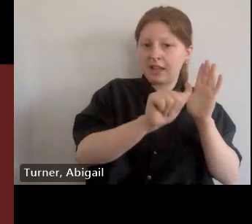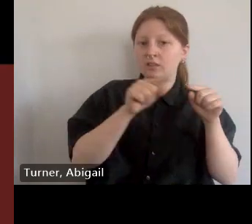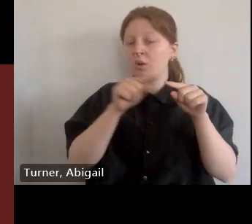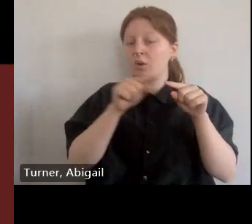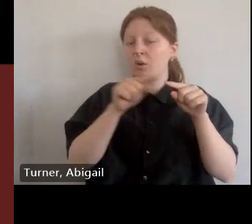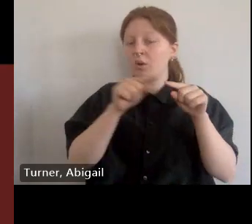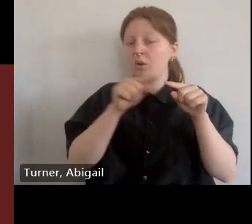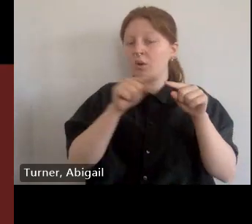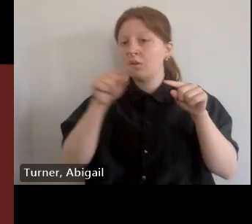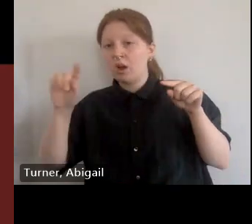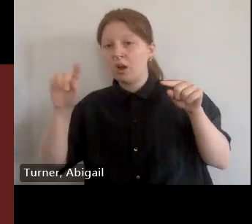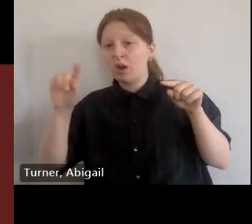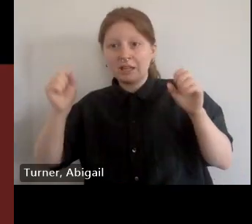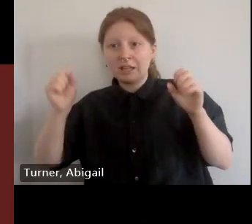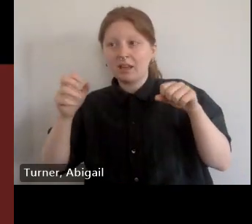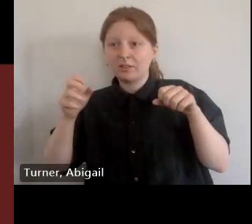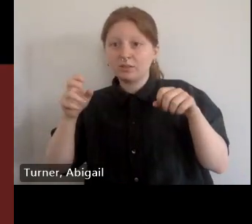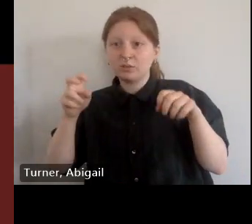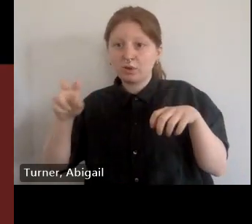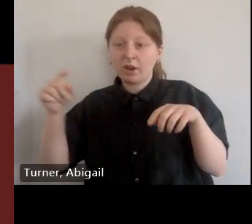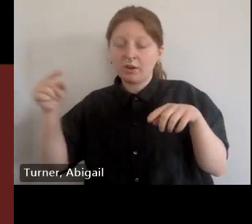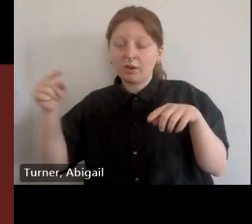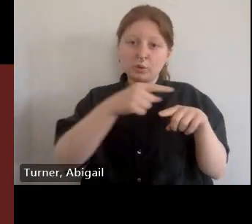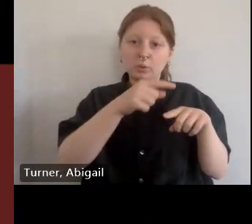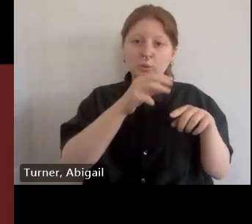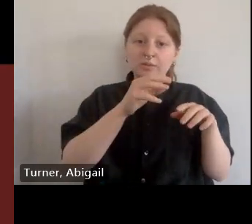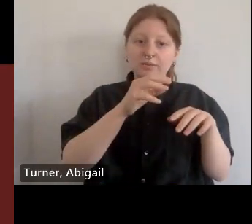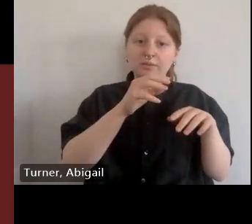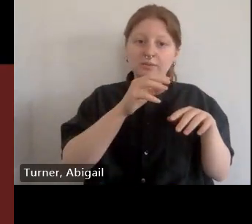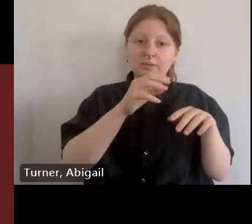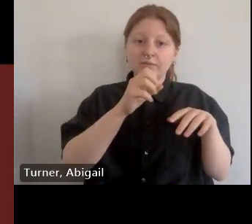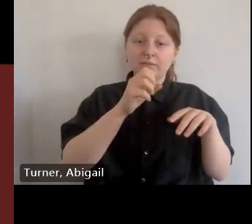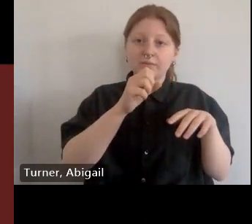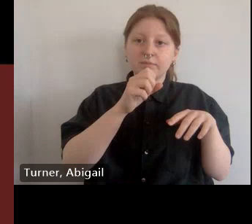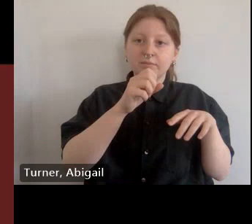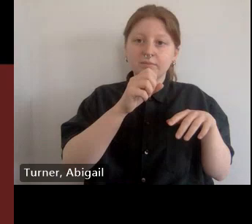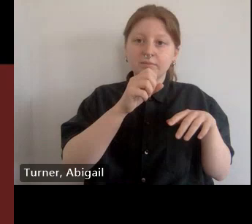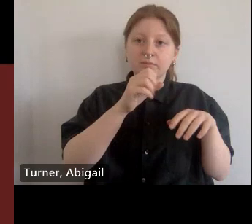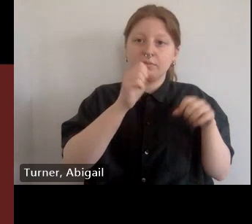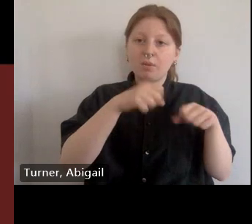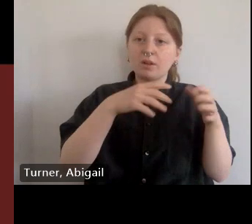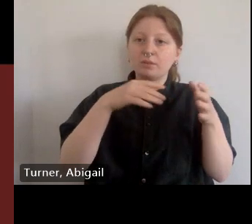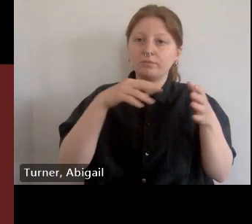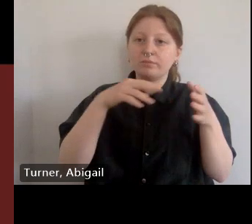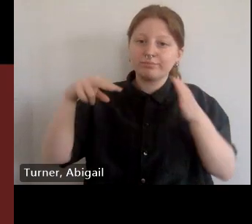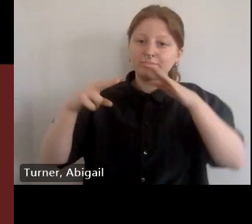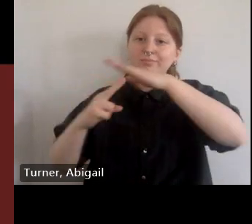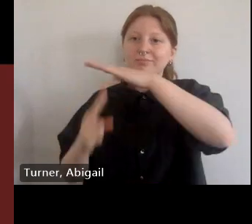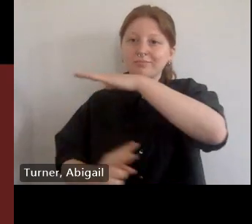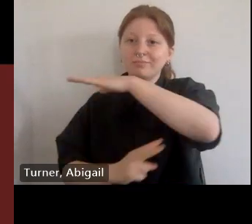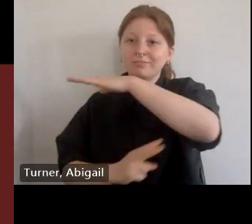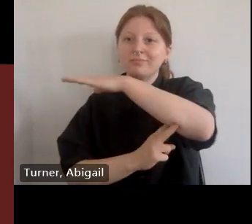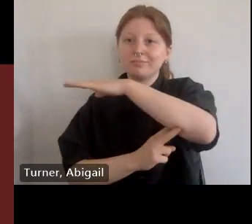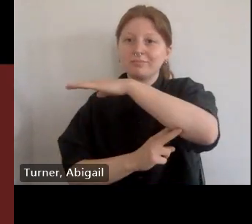mainland of Virginia, is by crossing a 17-mile long bridge called the Chesapeake Bay Bridge